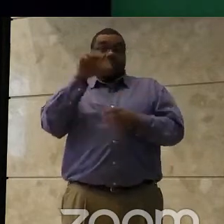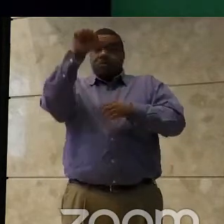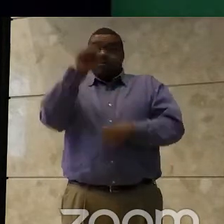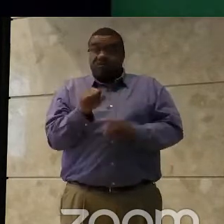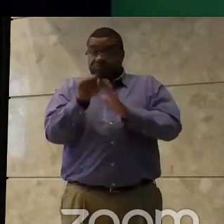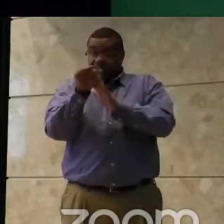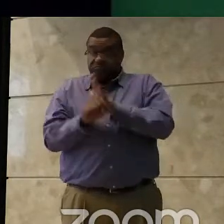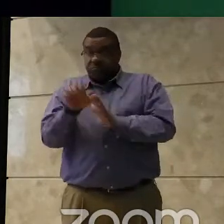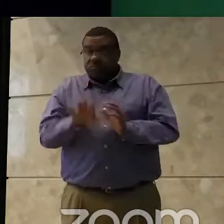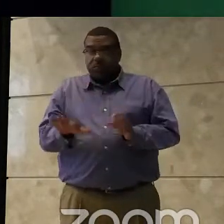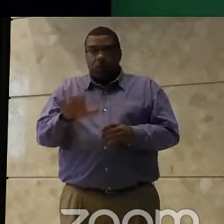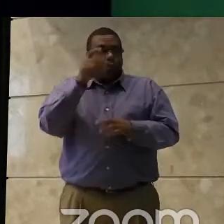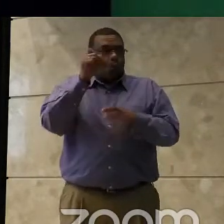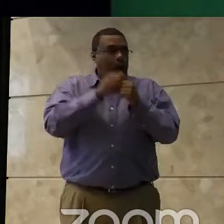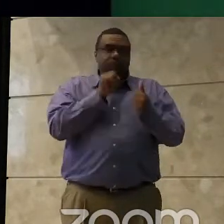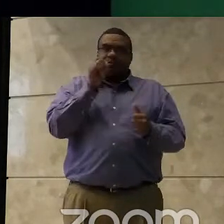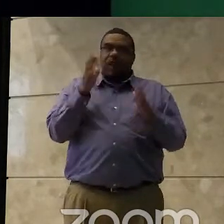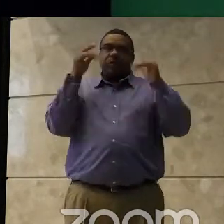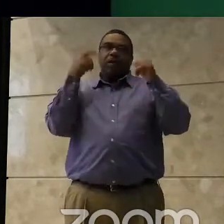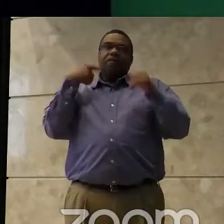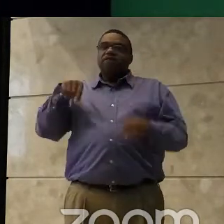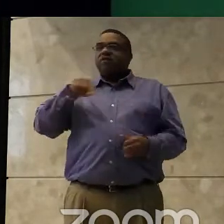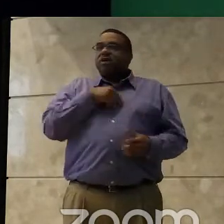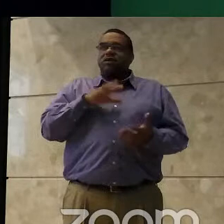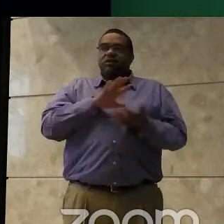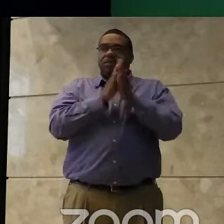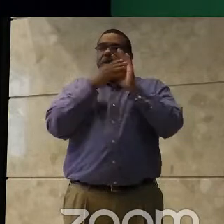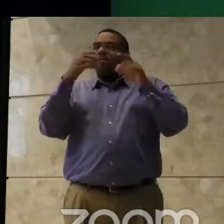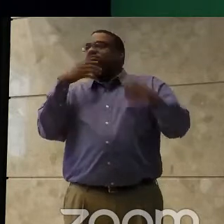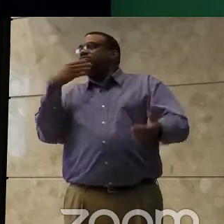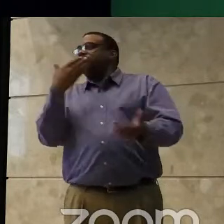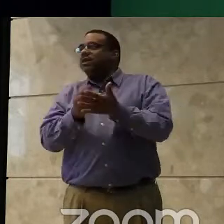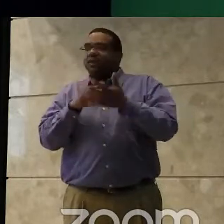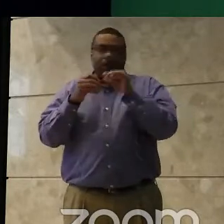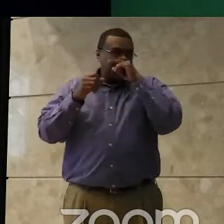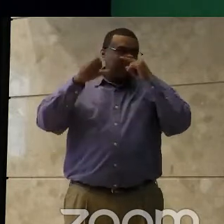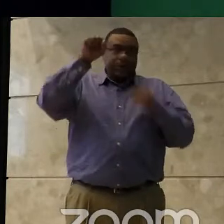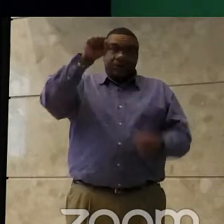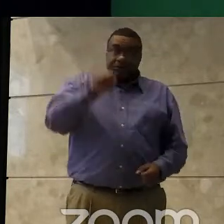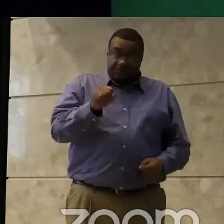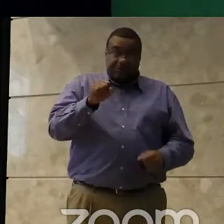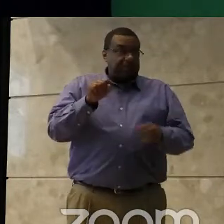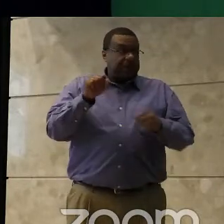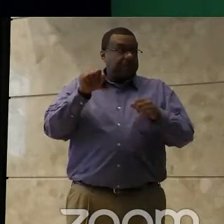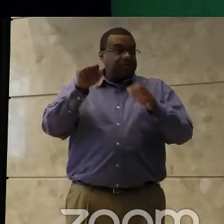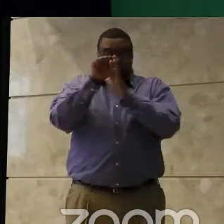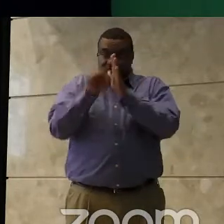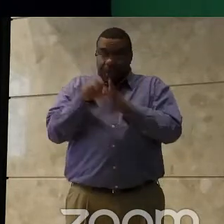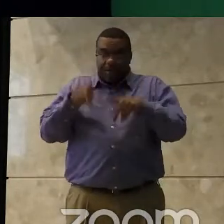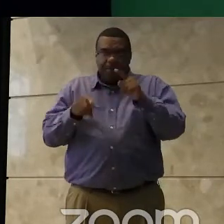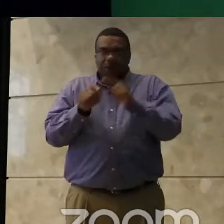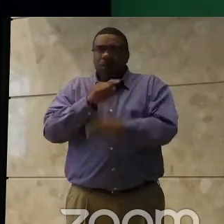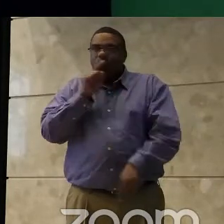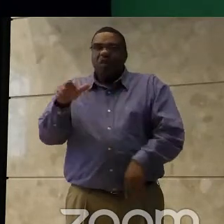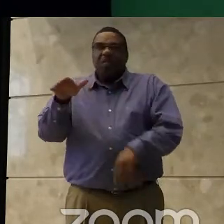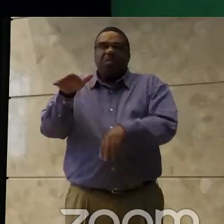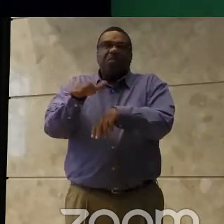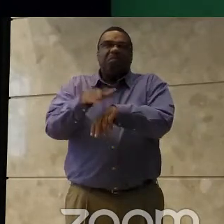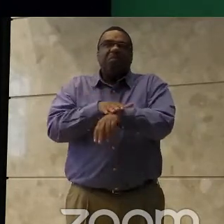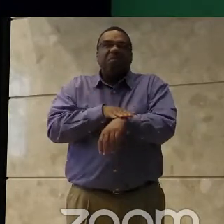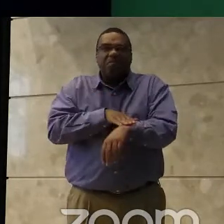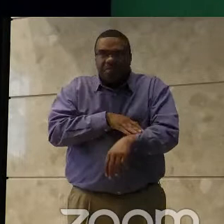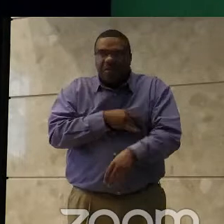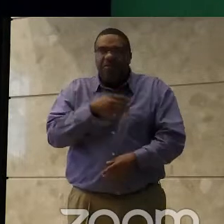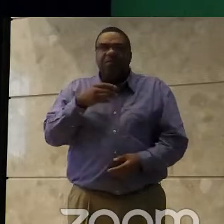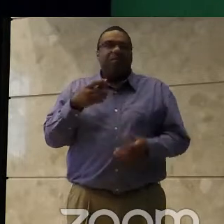because people didn't expect us to be as good coming from the Deep South. People always think Southerners are slow, all right? You know, and we had to, we